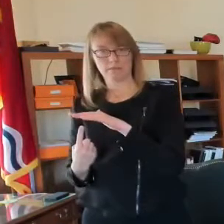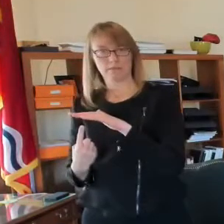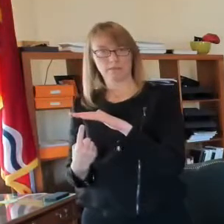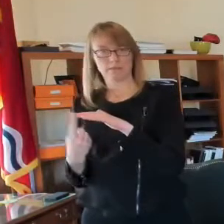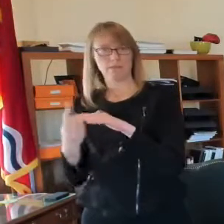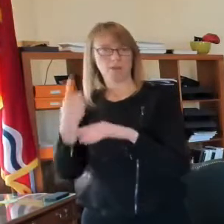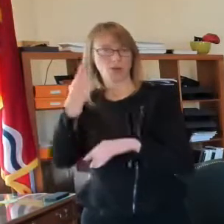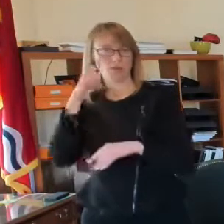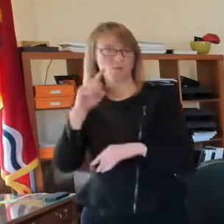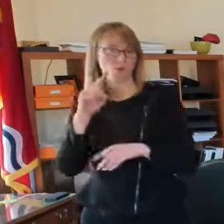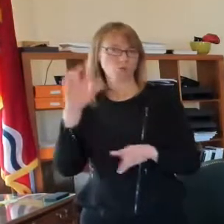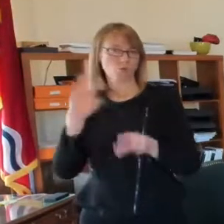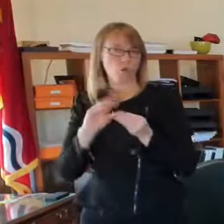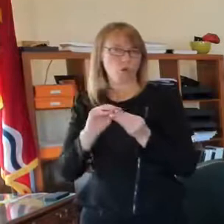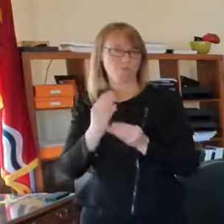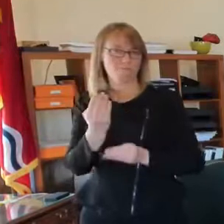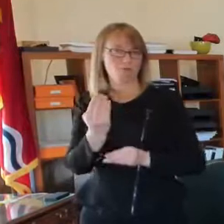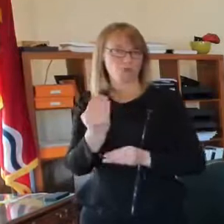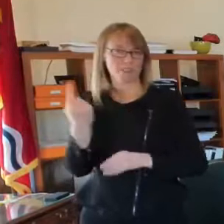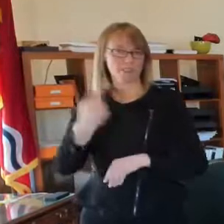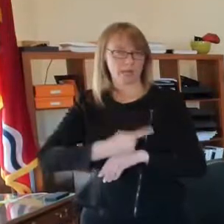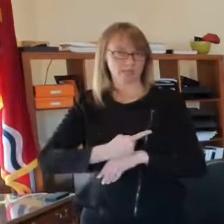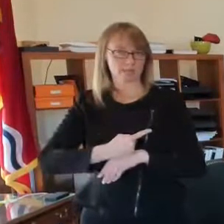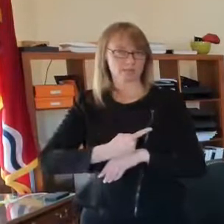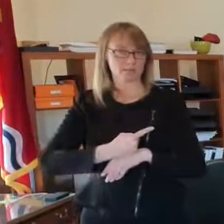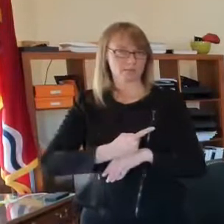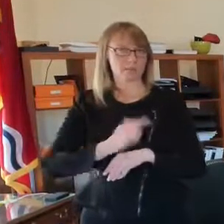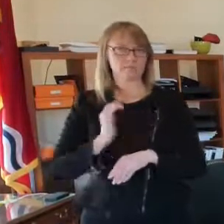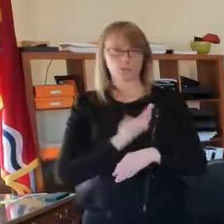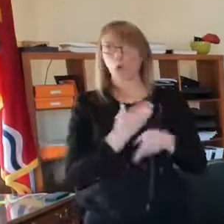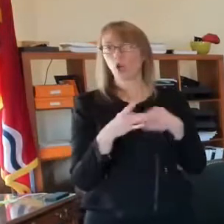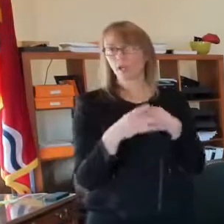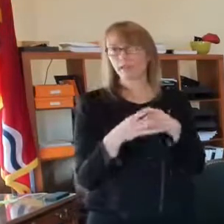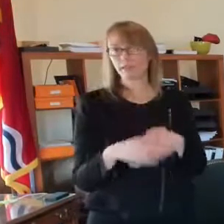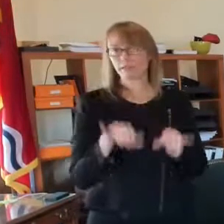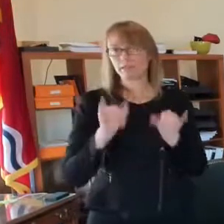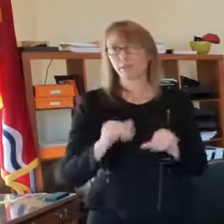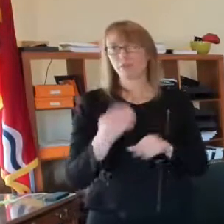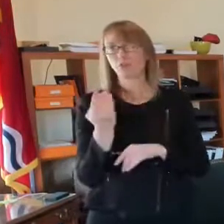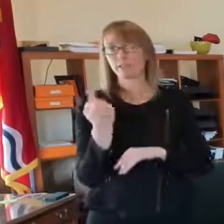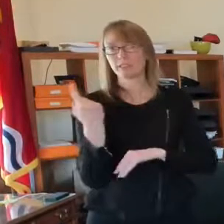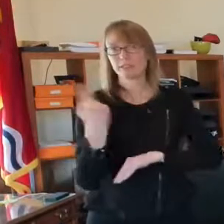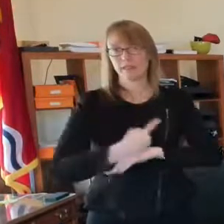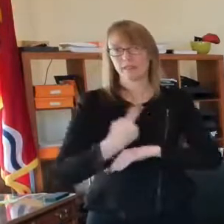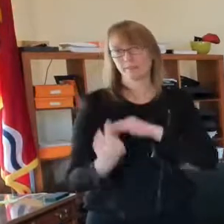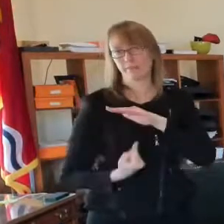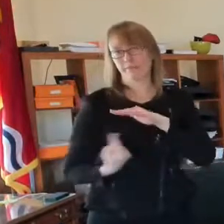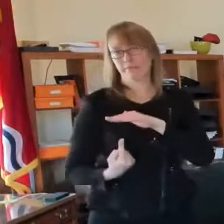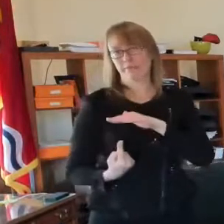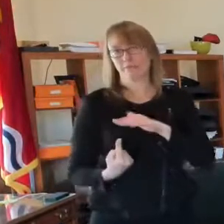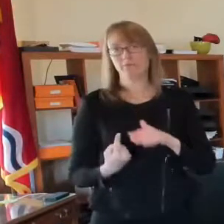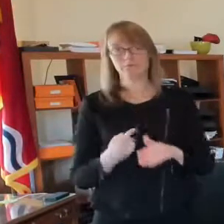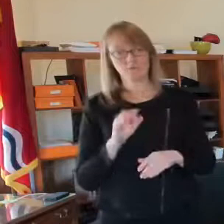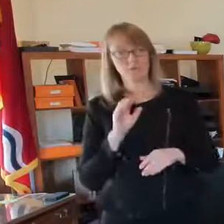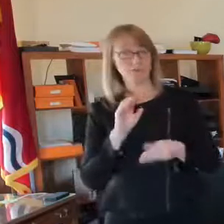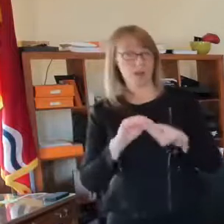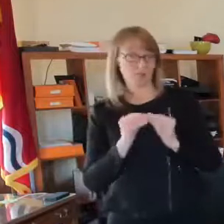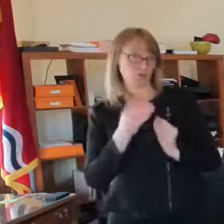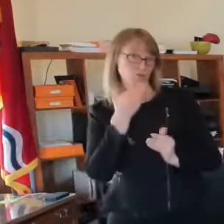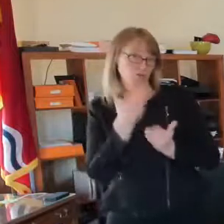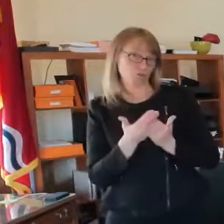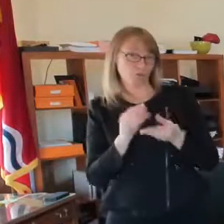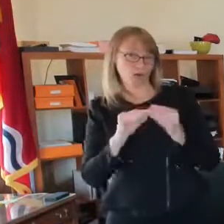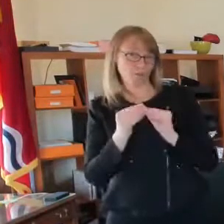But we are not changing our guidelines at this point in time. Our numbers are good for a reason, we think.